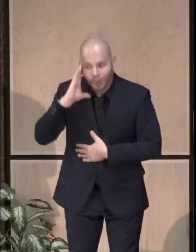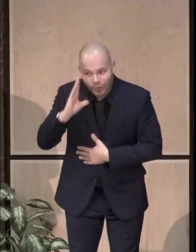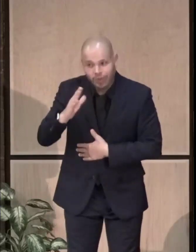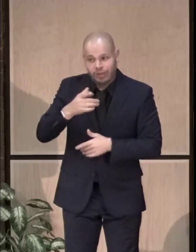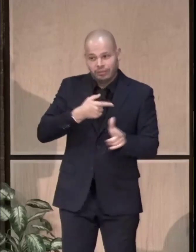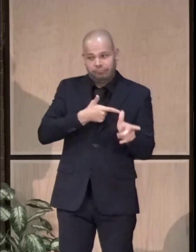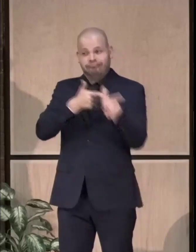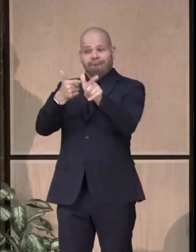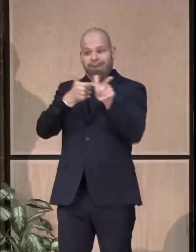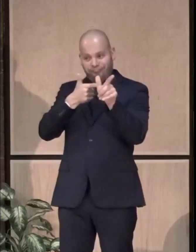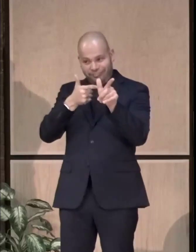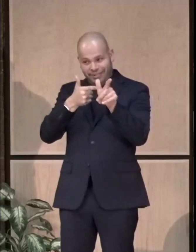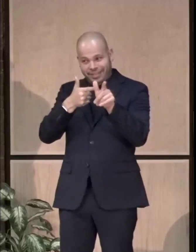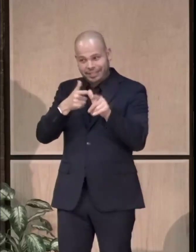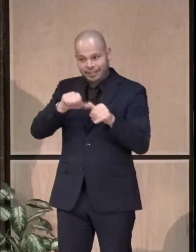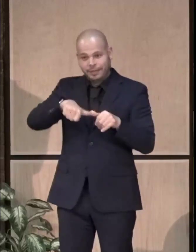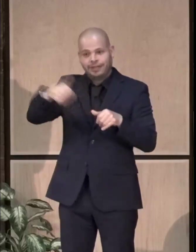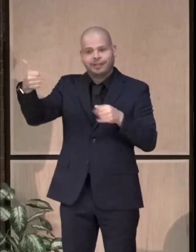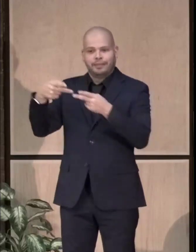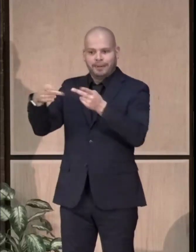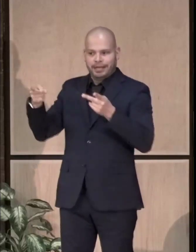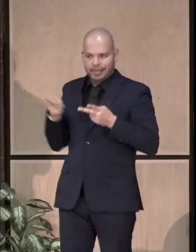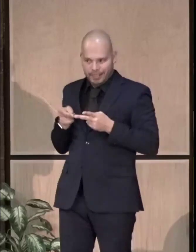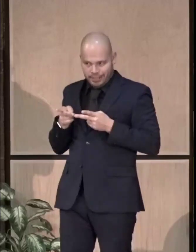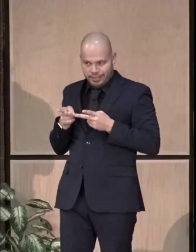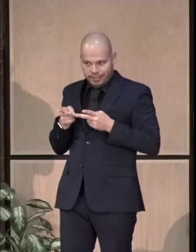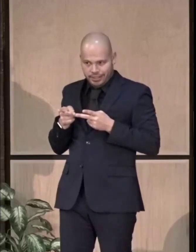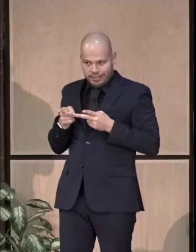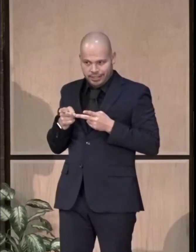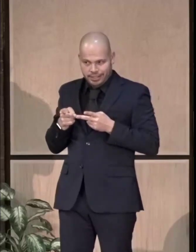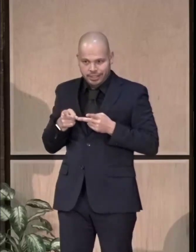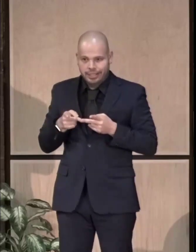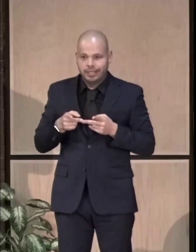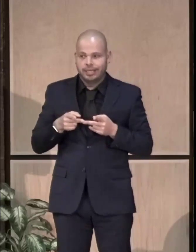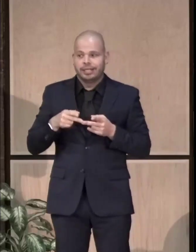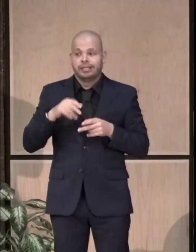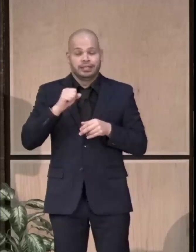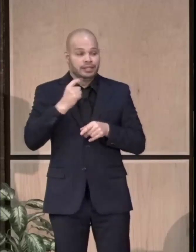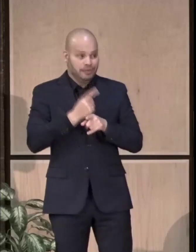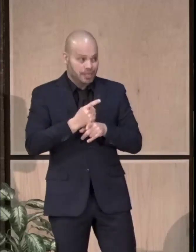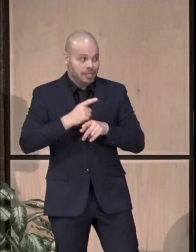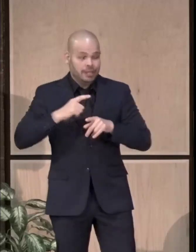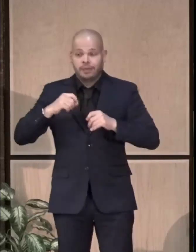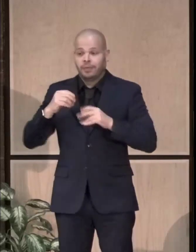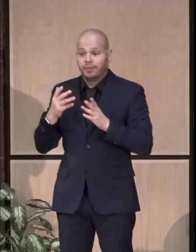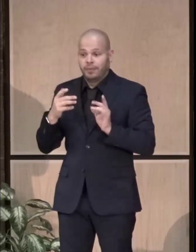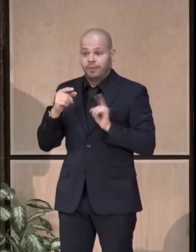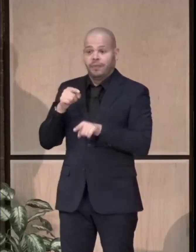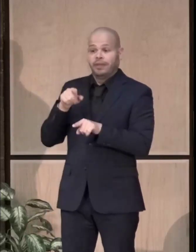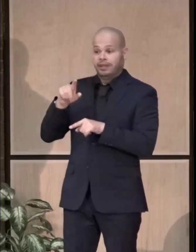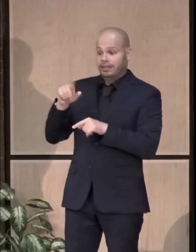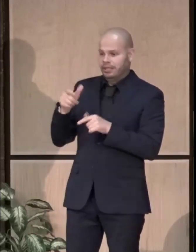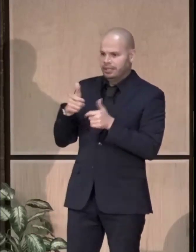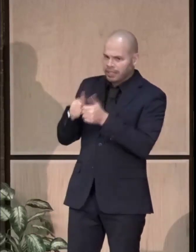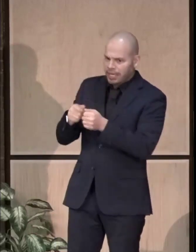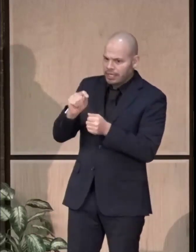It does say that, but when I was speaking with them, that's what I was referring to, was that text message. So do you think you